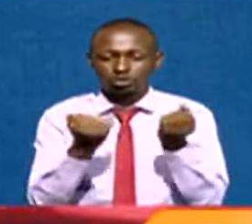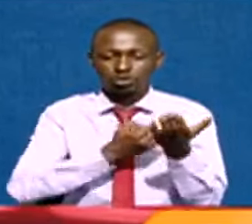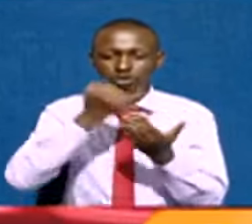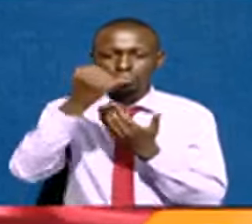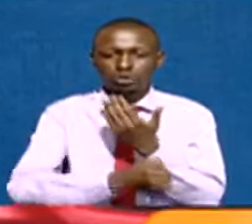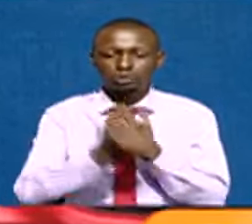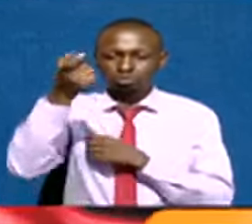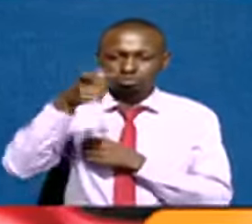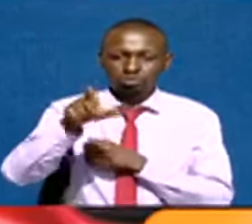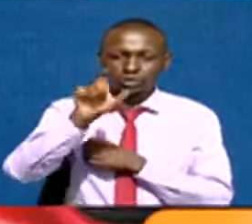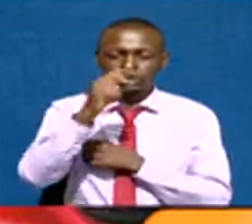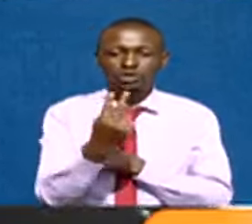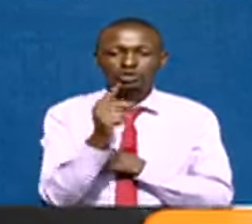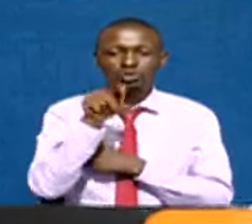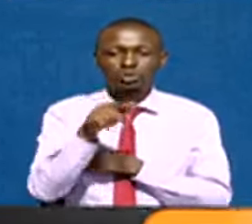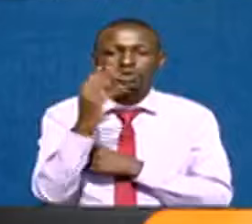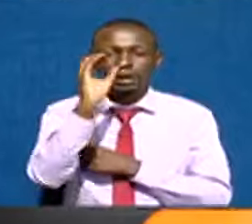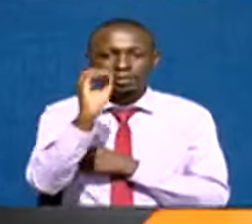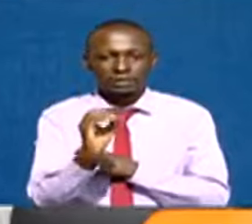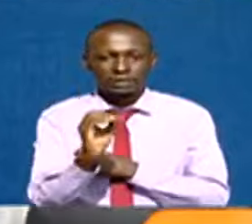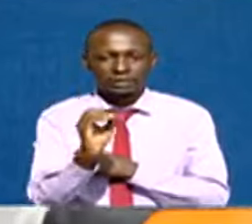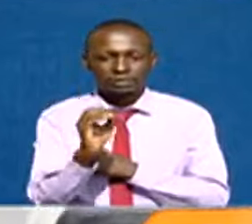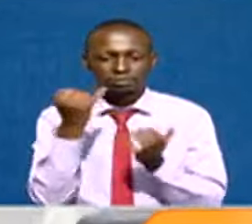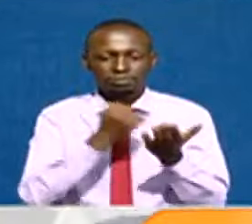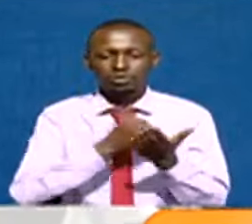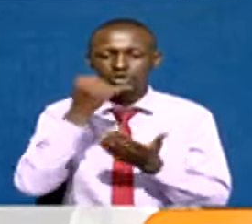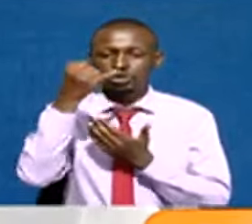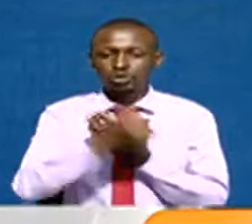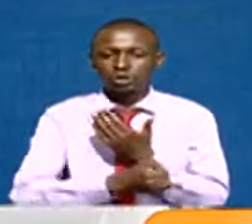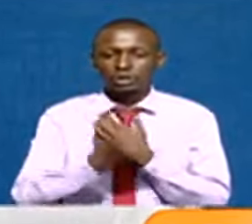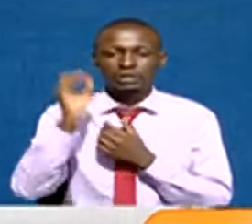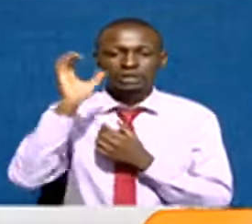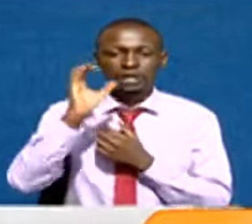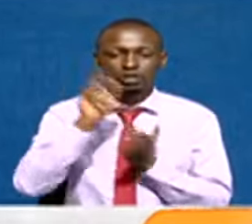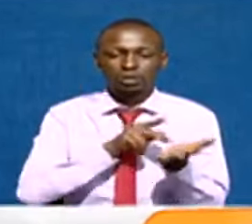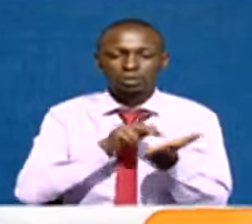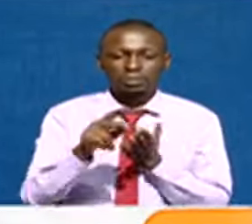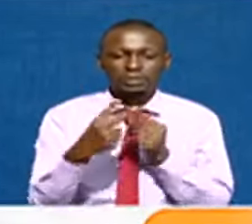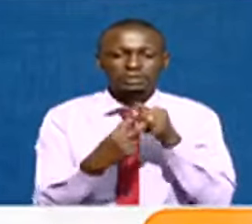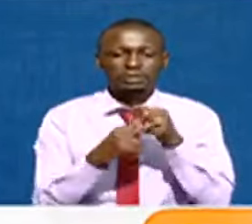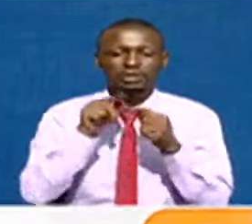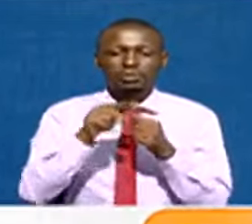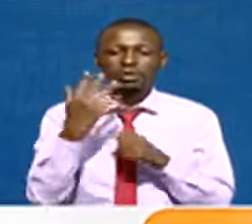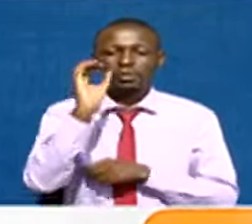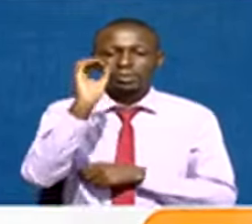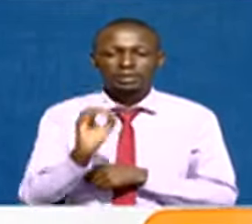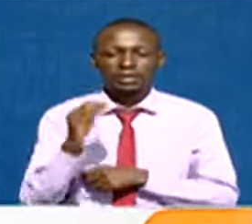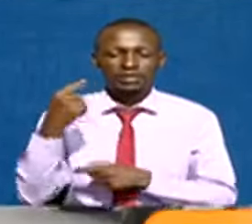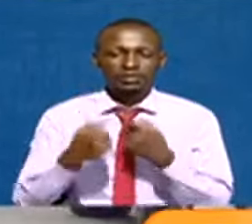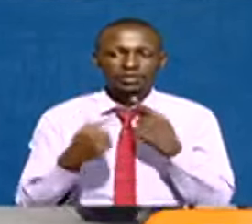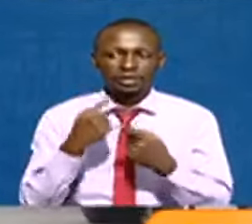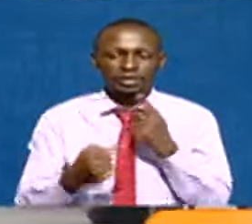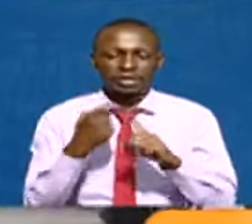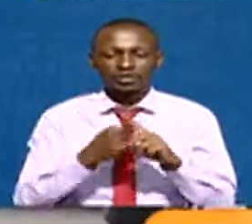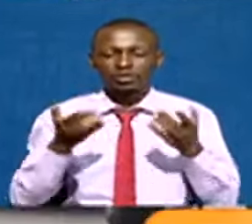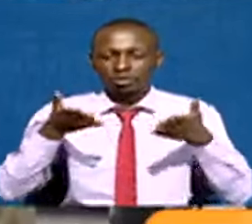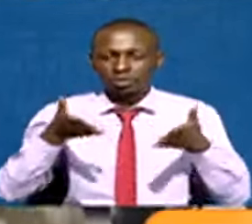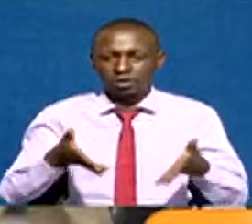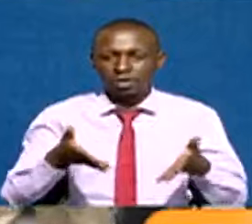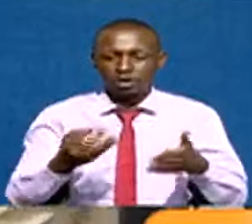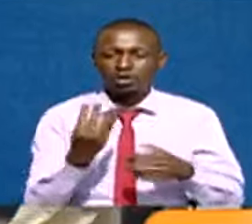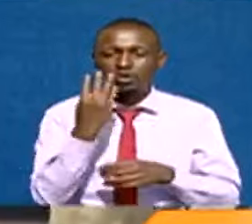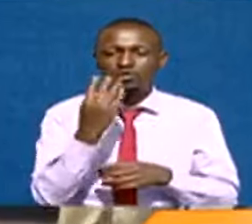by 2.5%. This could see insurance customers pay at least 7.5% per year from the current rate of